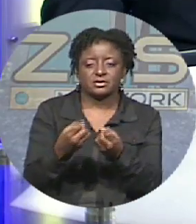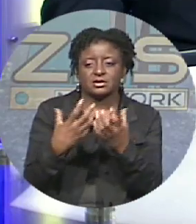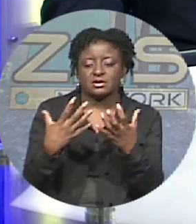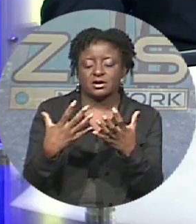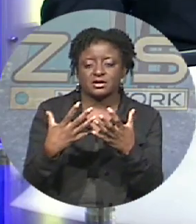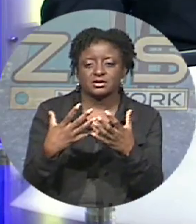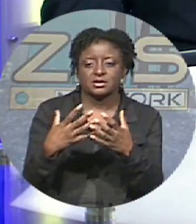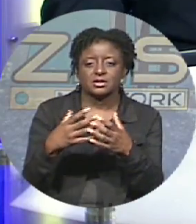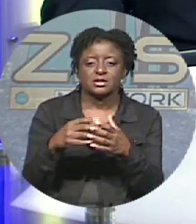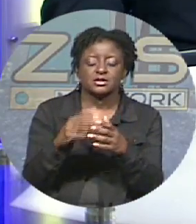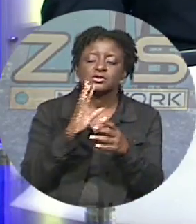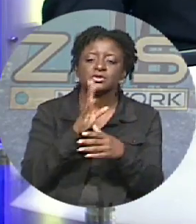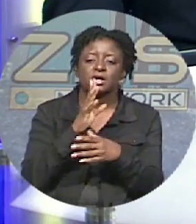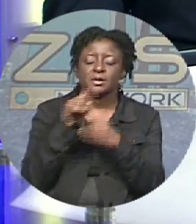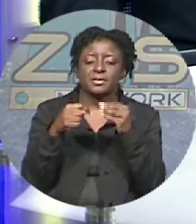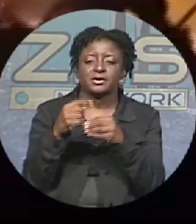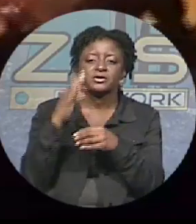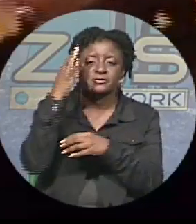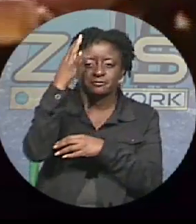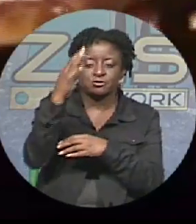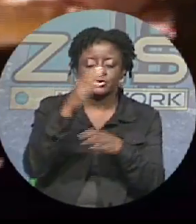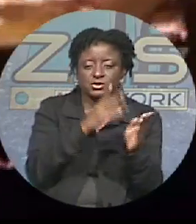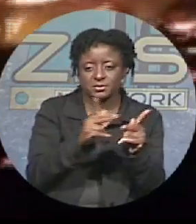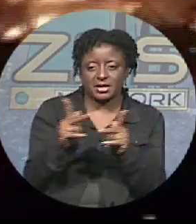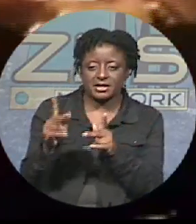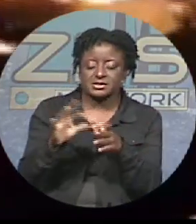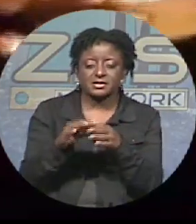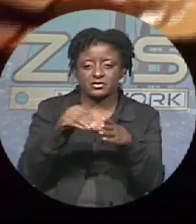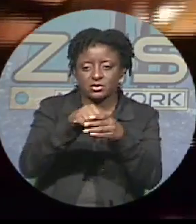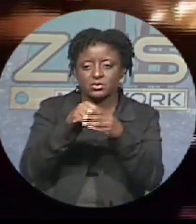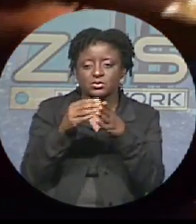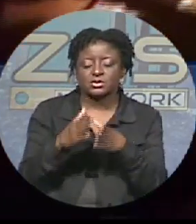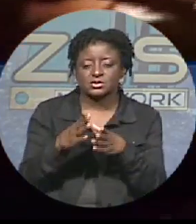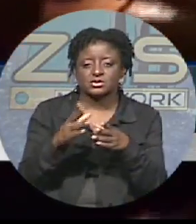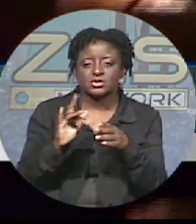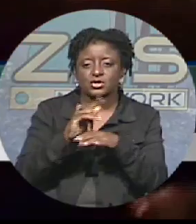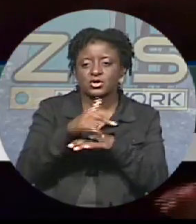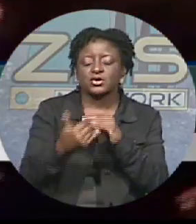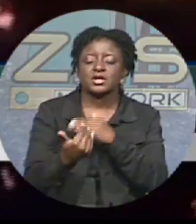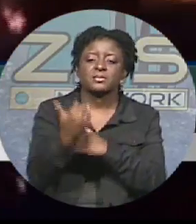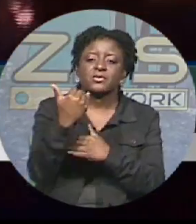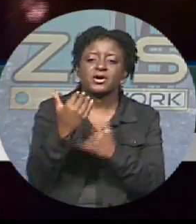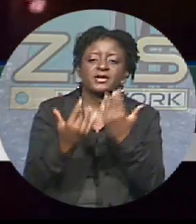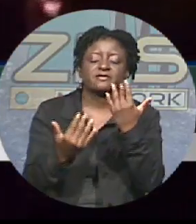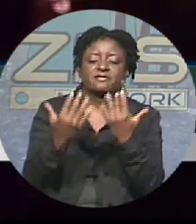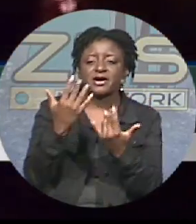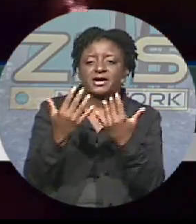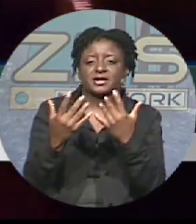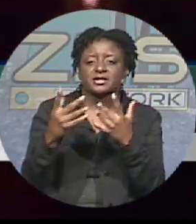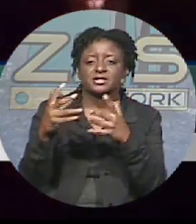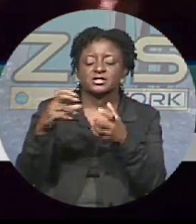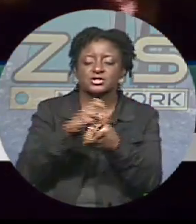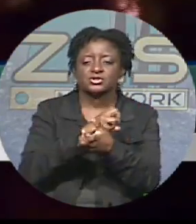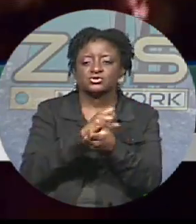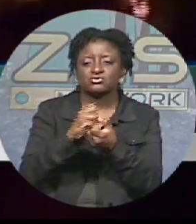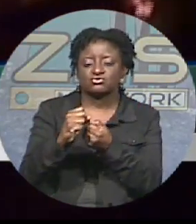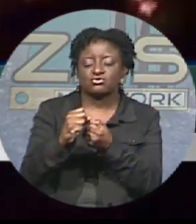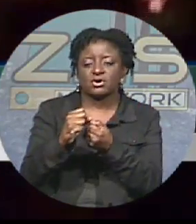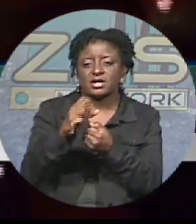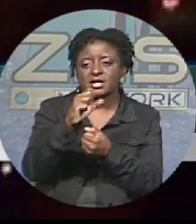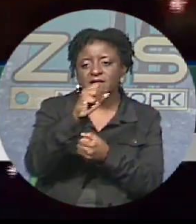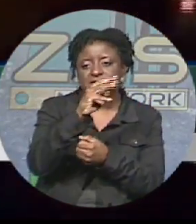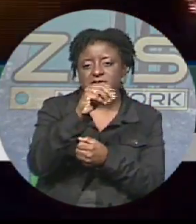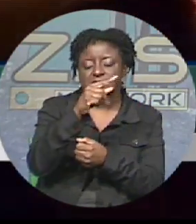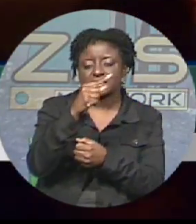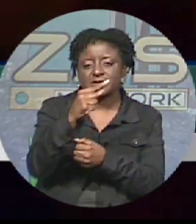is, of owners of the business. An early morning fire destroyed the SMG cabinetry operations located near Mount